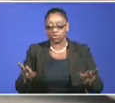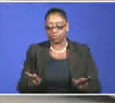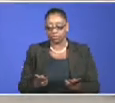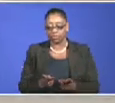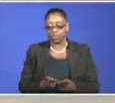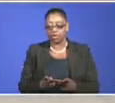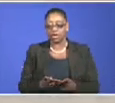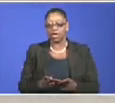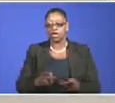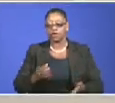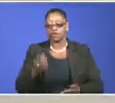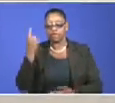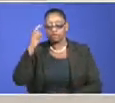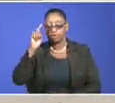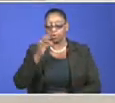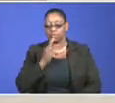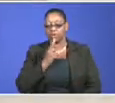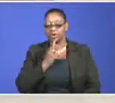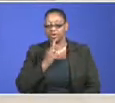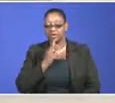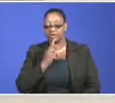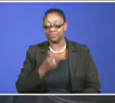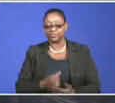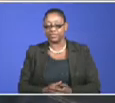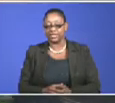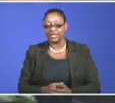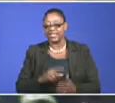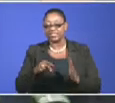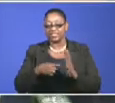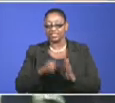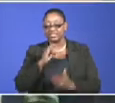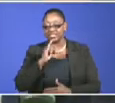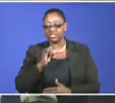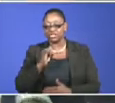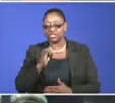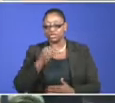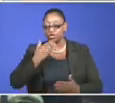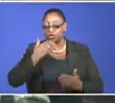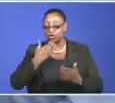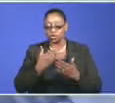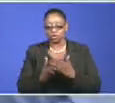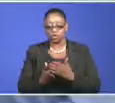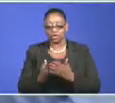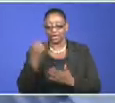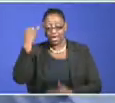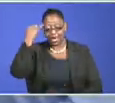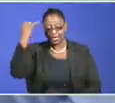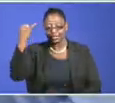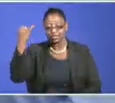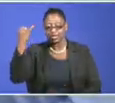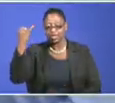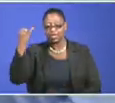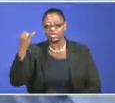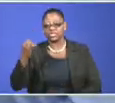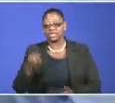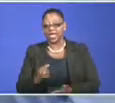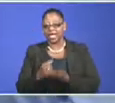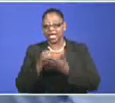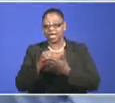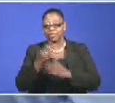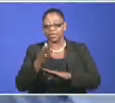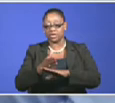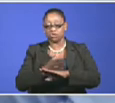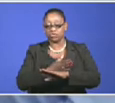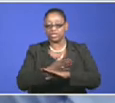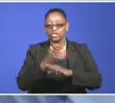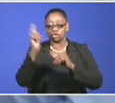island residents. Gibson sees his project as a significant boost for tourism also. We've had some issues with water here over the